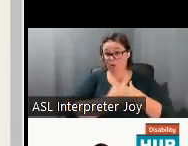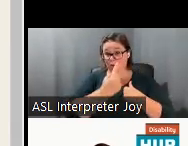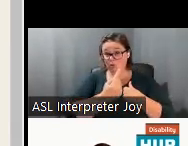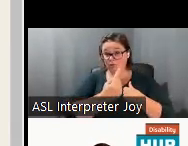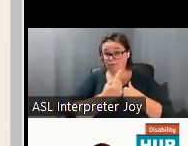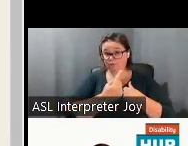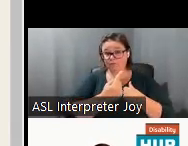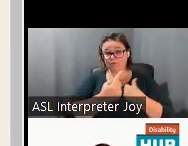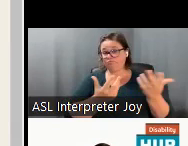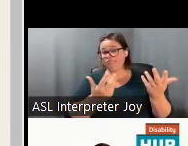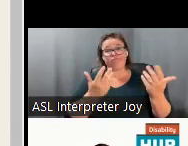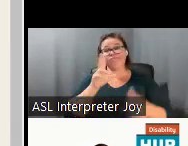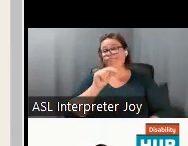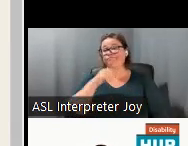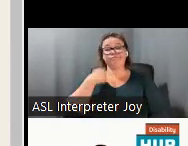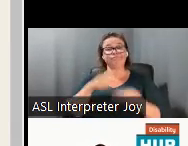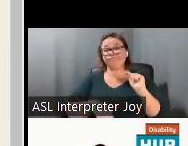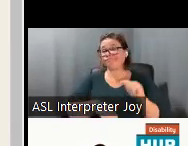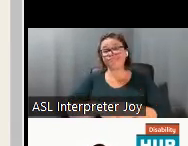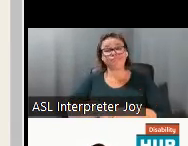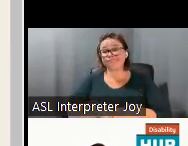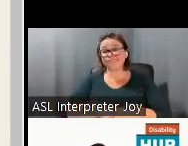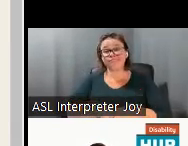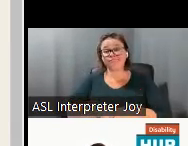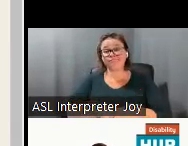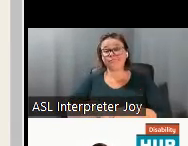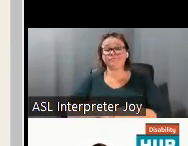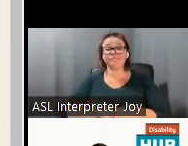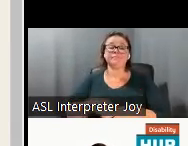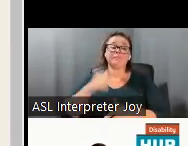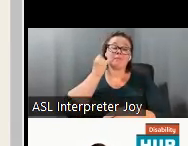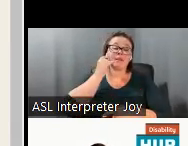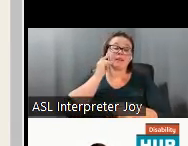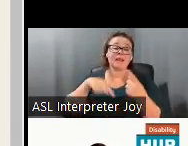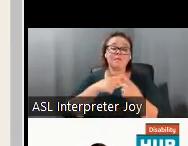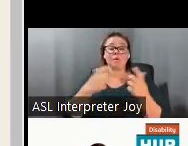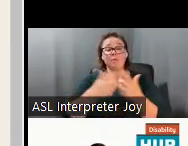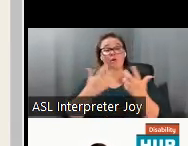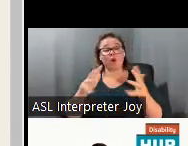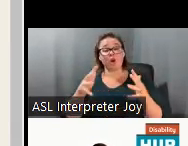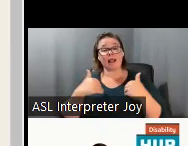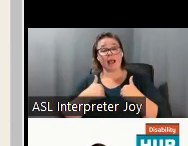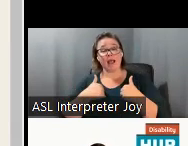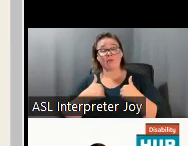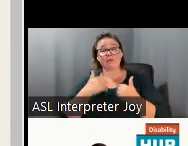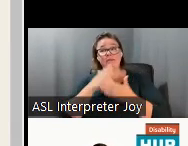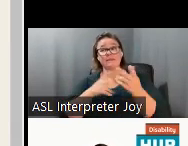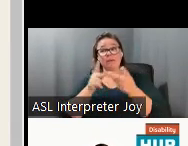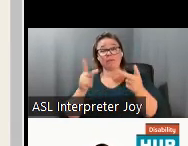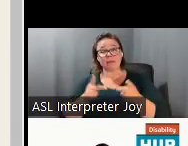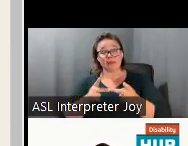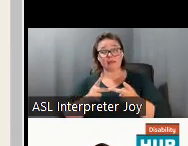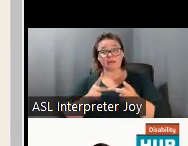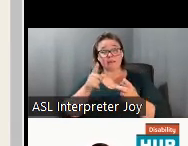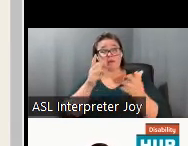Well, gosh, no, I can't. If you're thinking about a roommate, do you already have some place that you